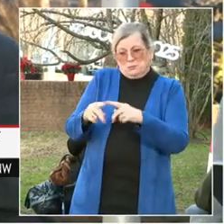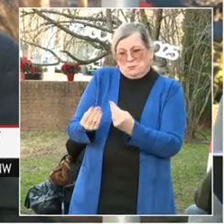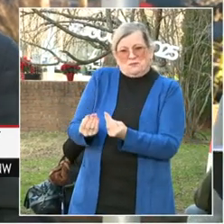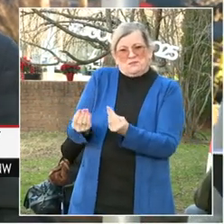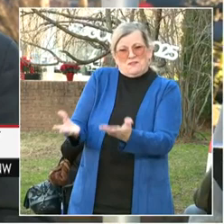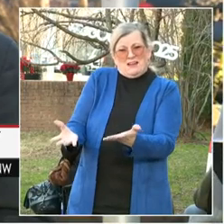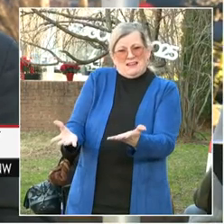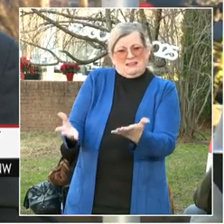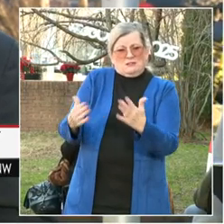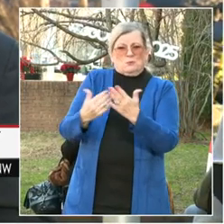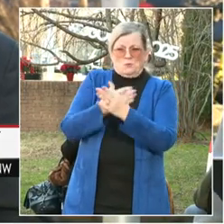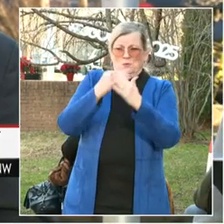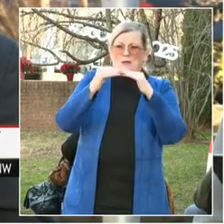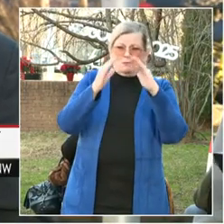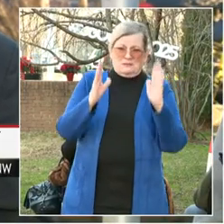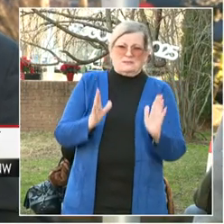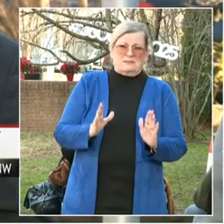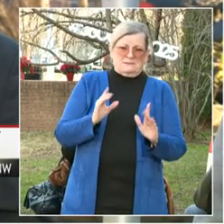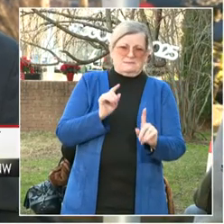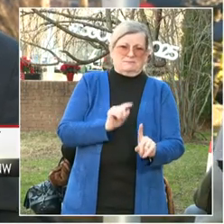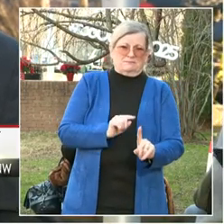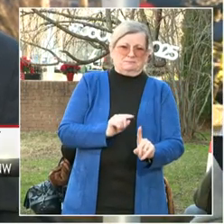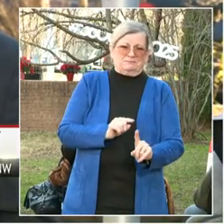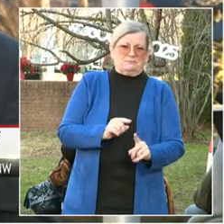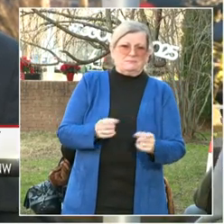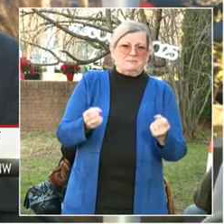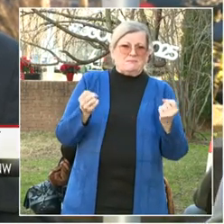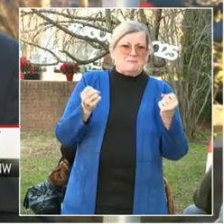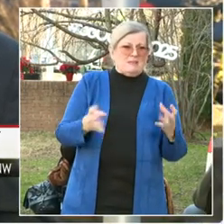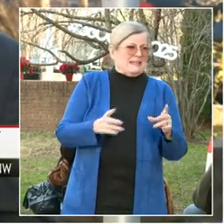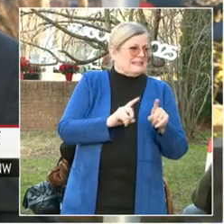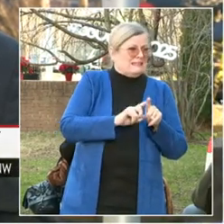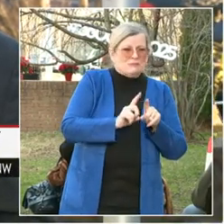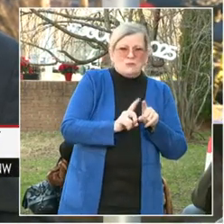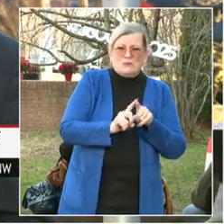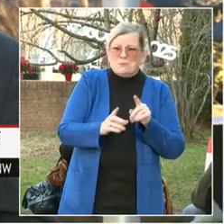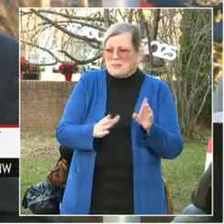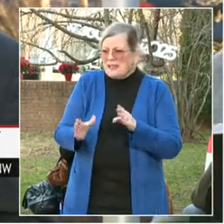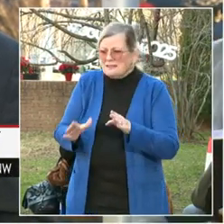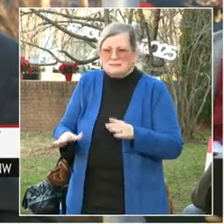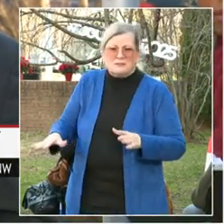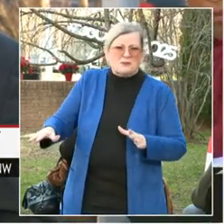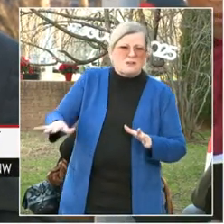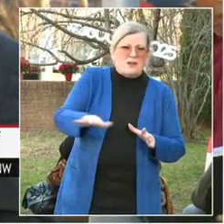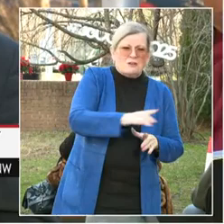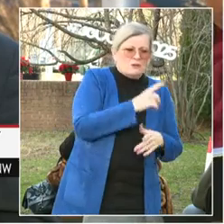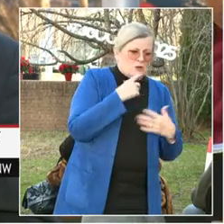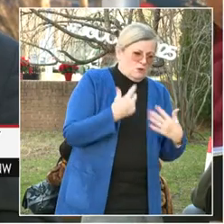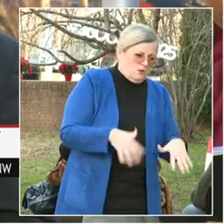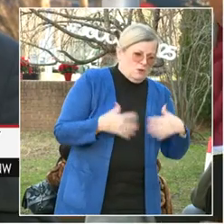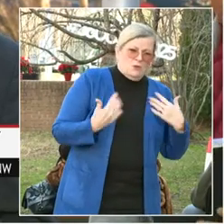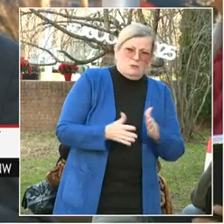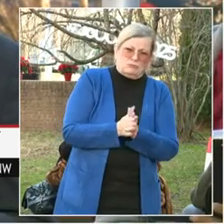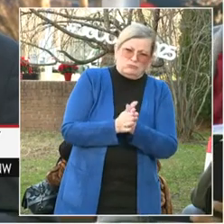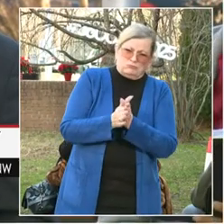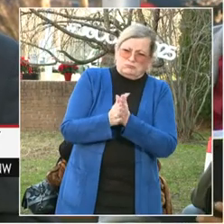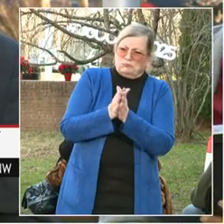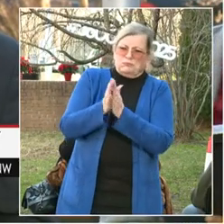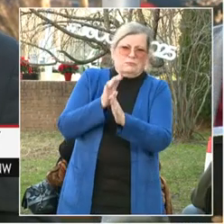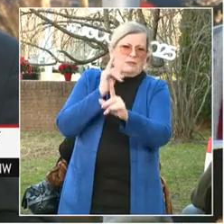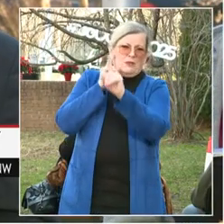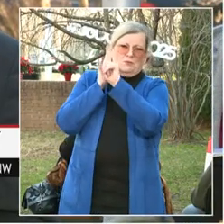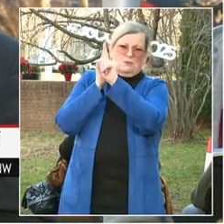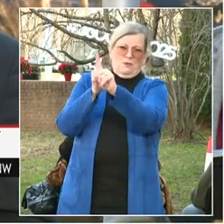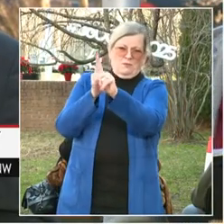estate throughout the district, many in the same planning areas with the most ambitious housing goals, but they lack the resources, and I don't mean